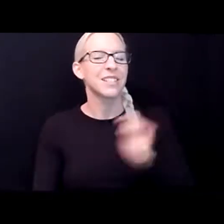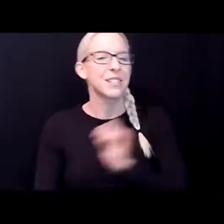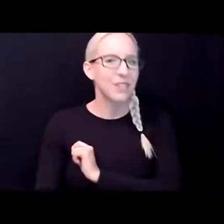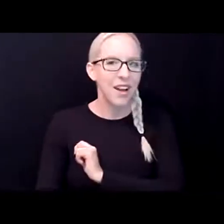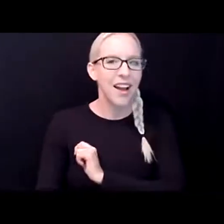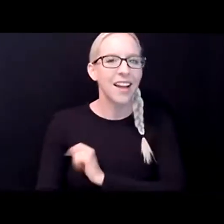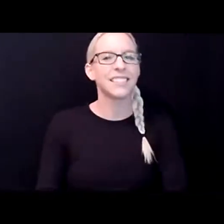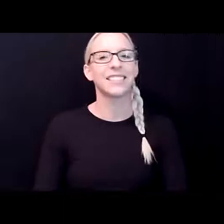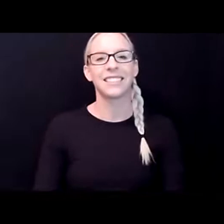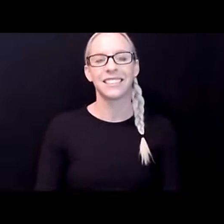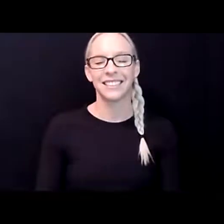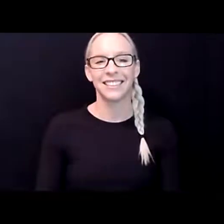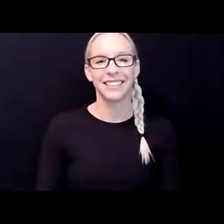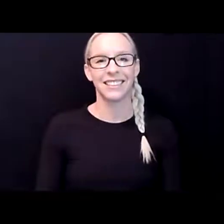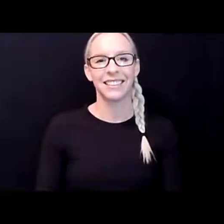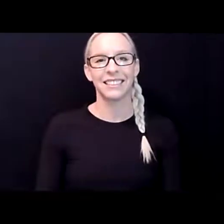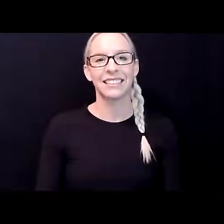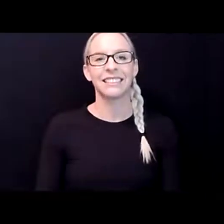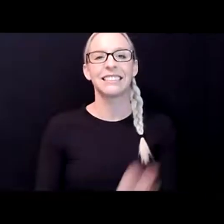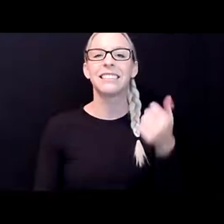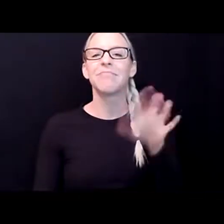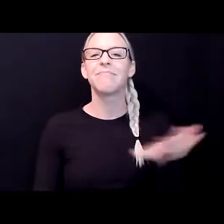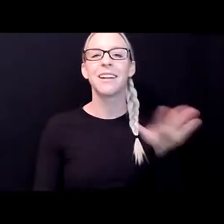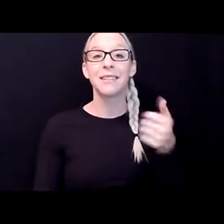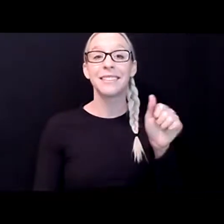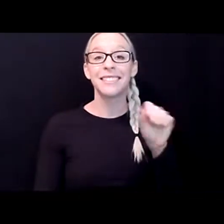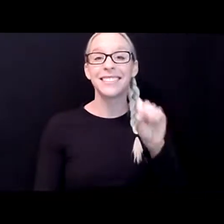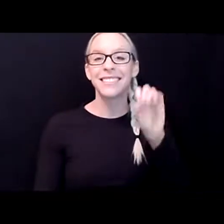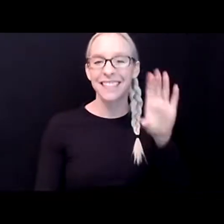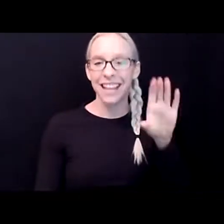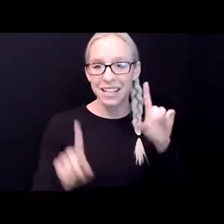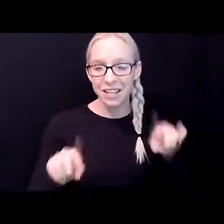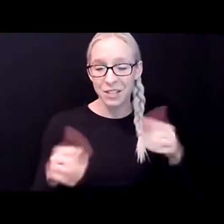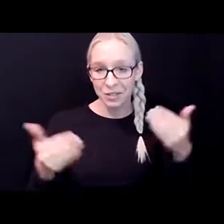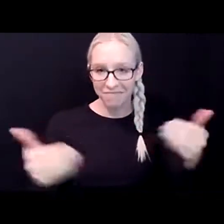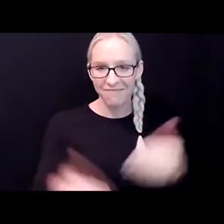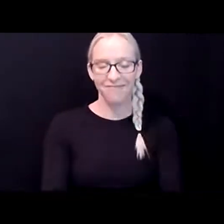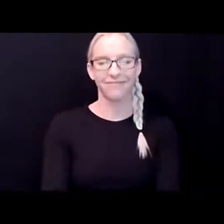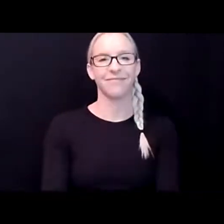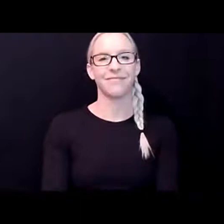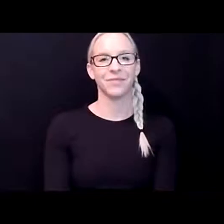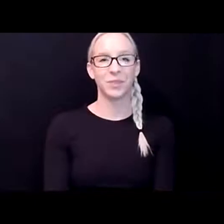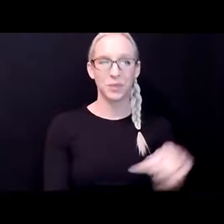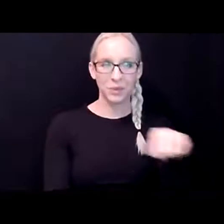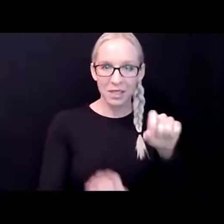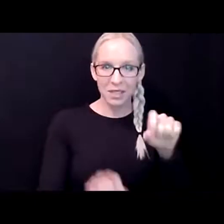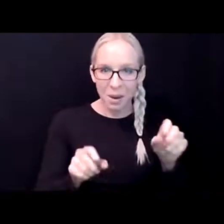some words of wisdom. So we got about 10 more seconds or so. Give everybody opportunity to respond.